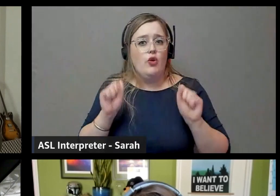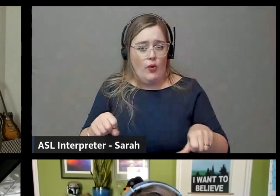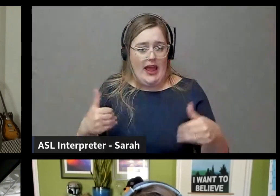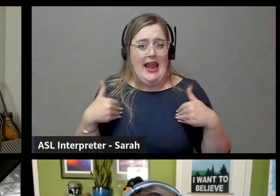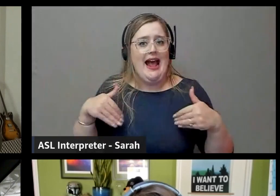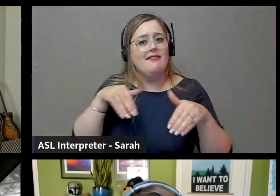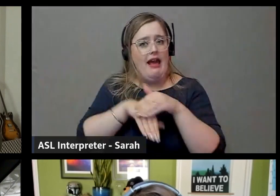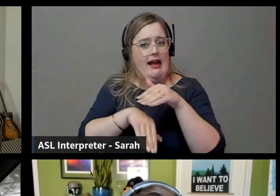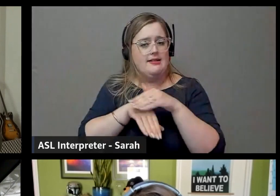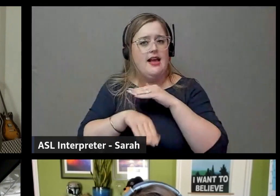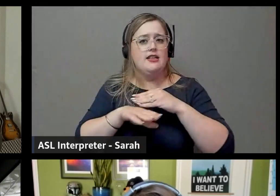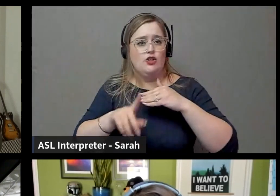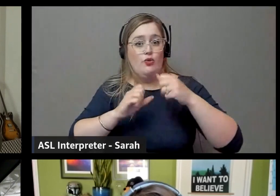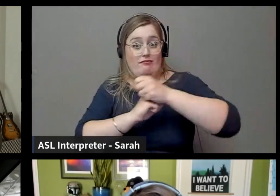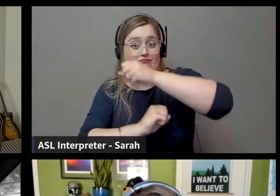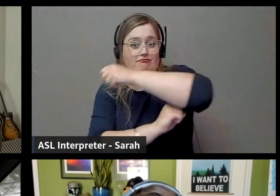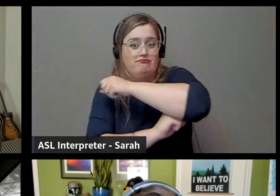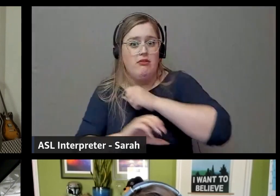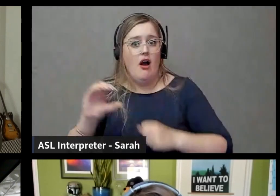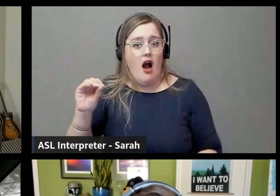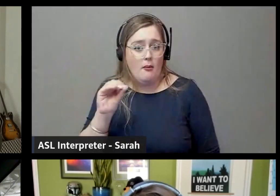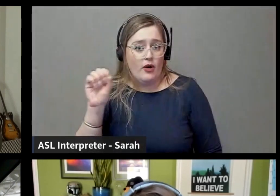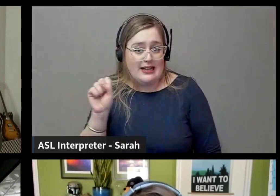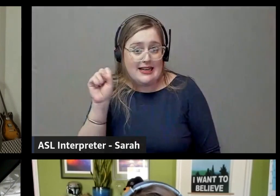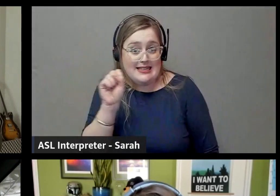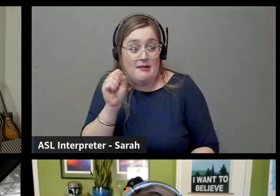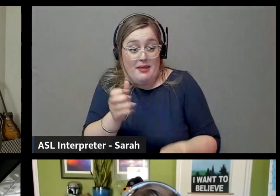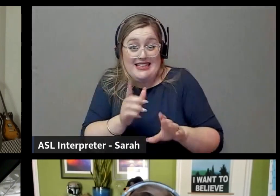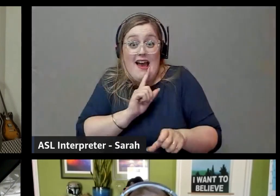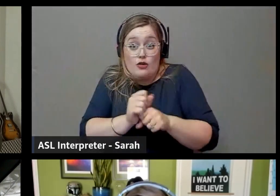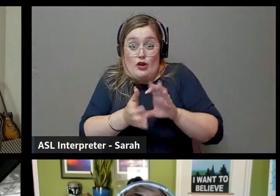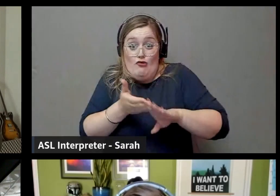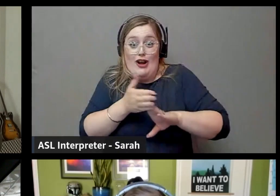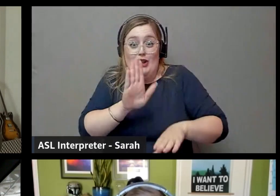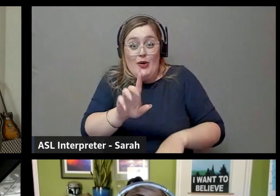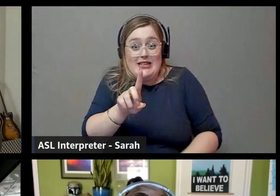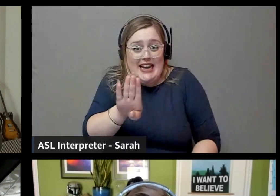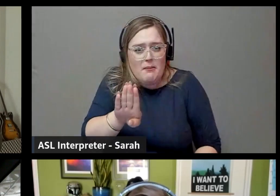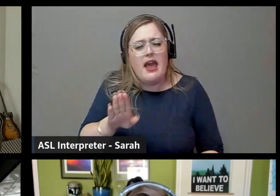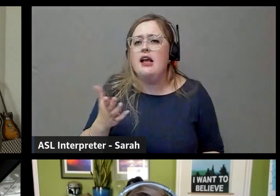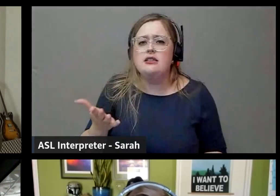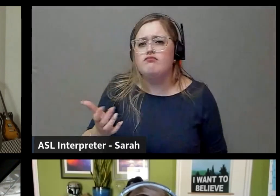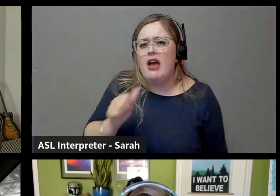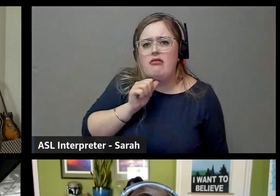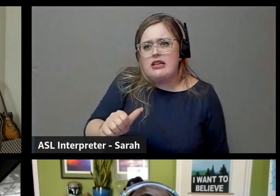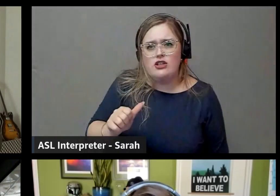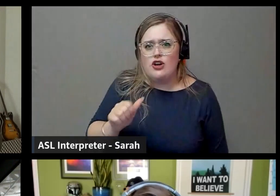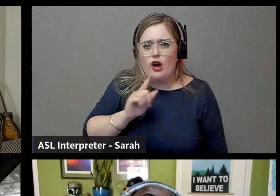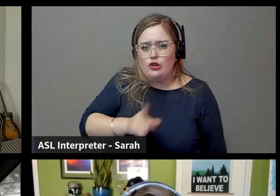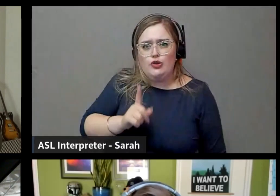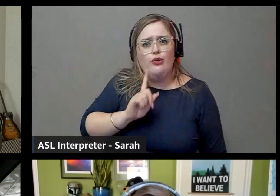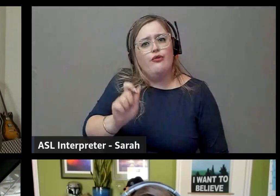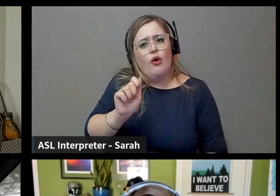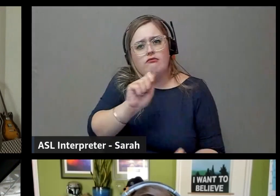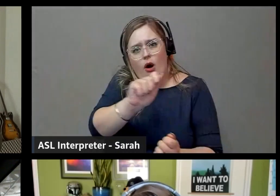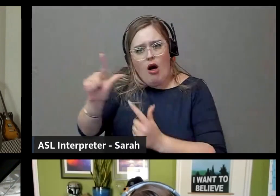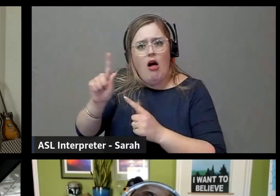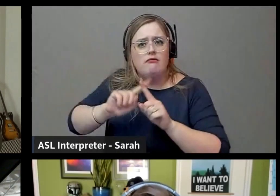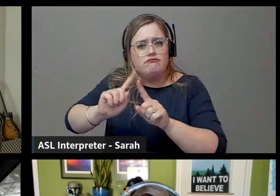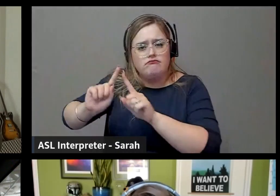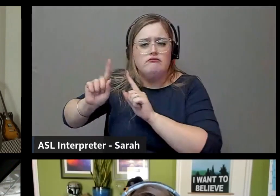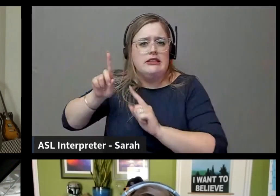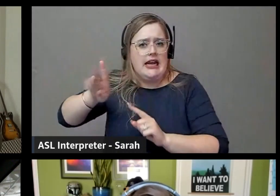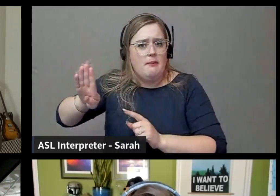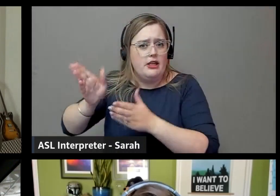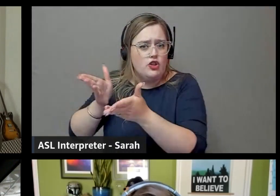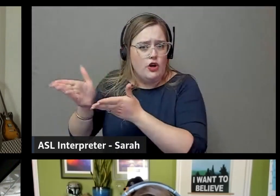the underlying operating system running your database, which is not true for all of our database services here at